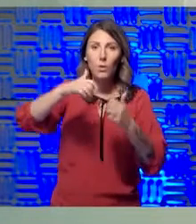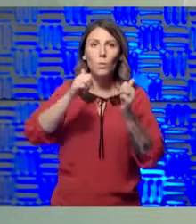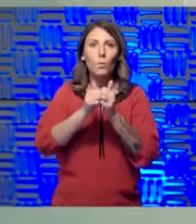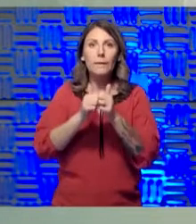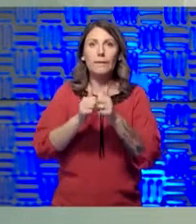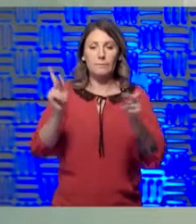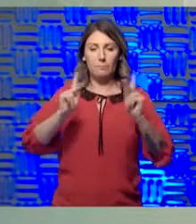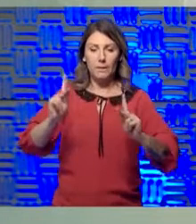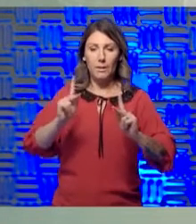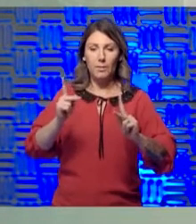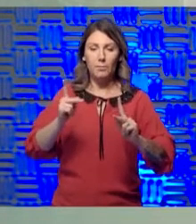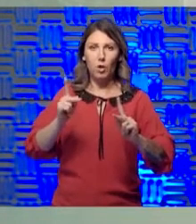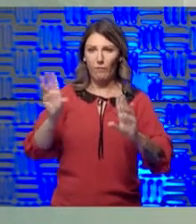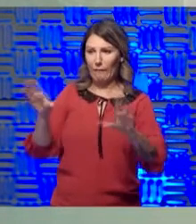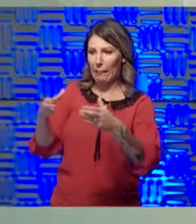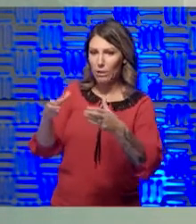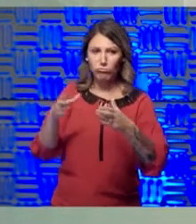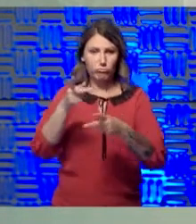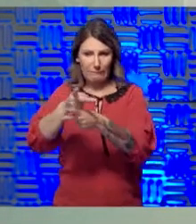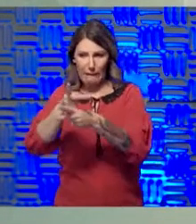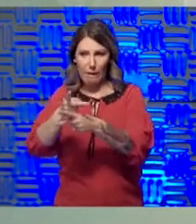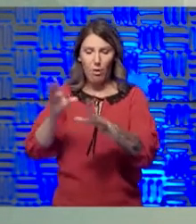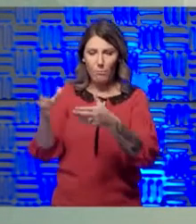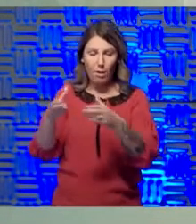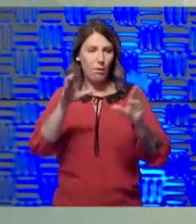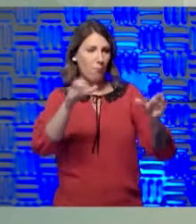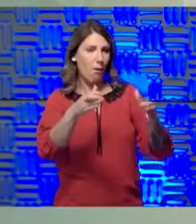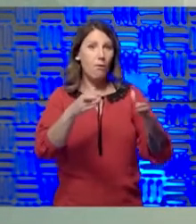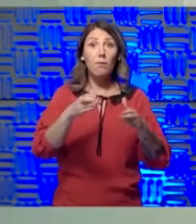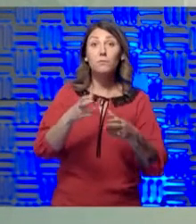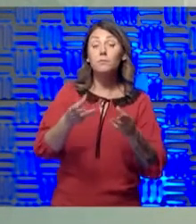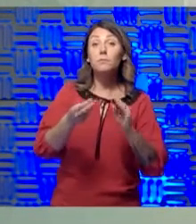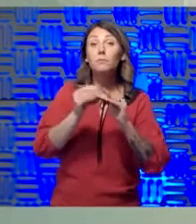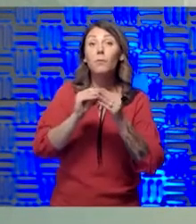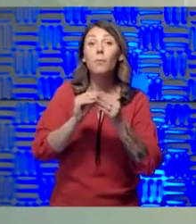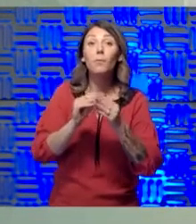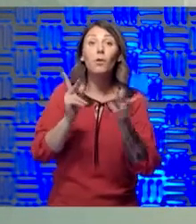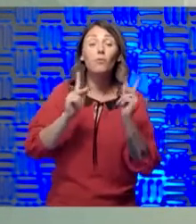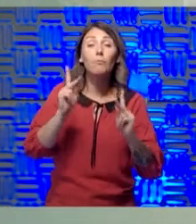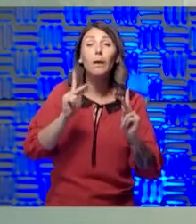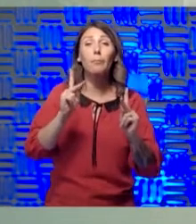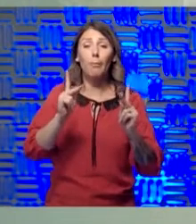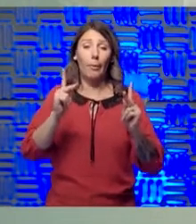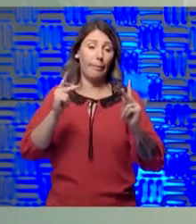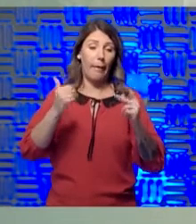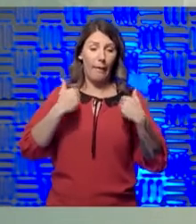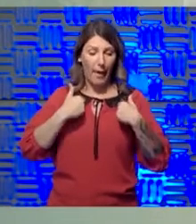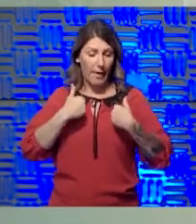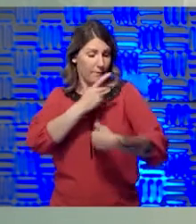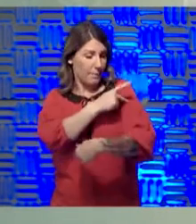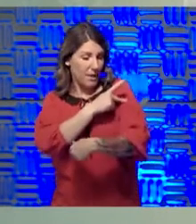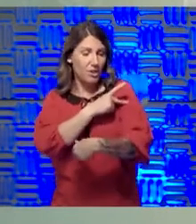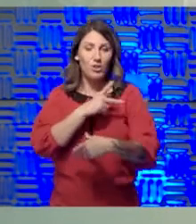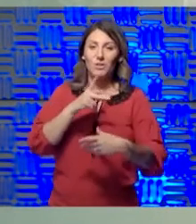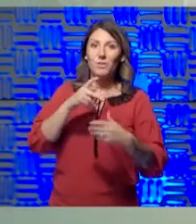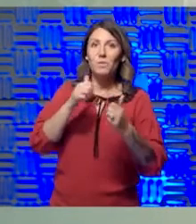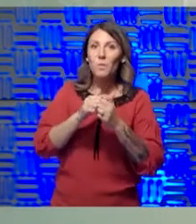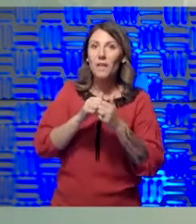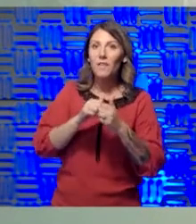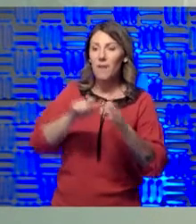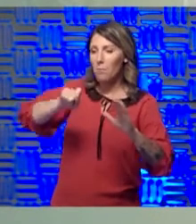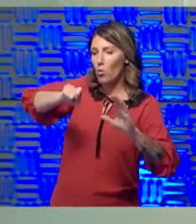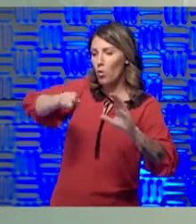clustering care, so the number of people that come adjust the patient, move the knobs and dials has been minimized